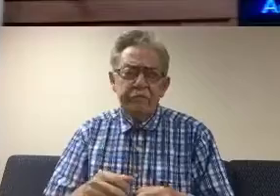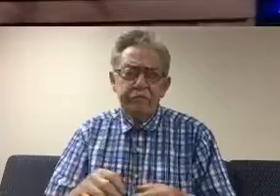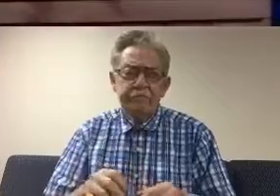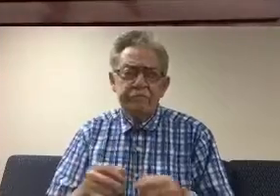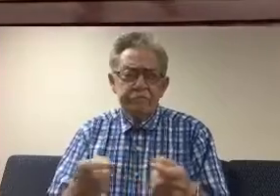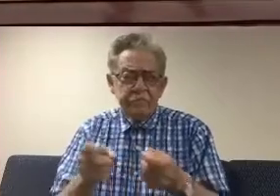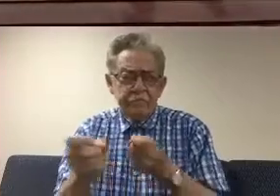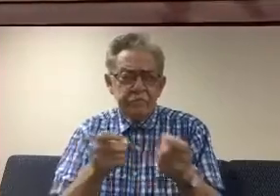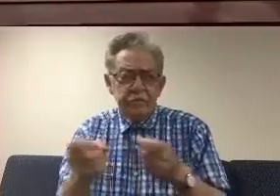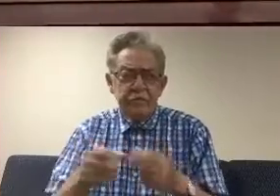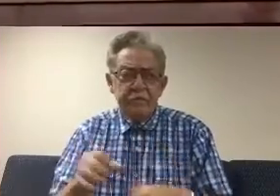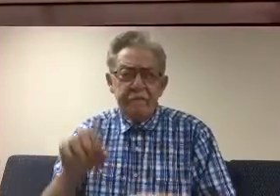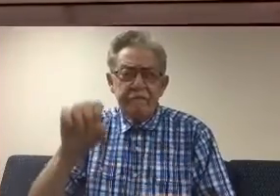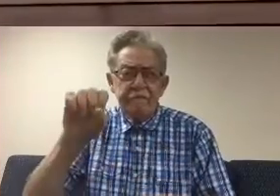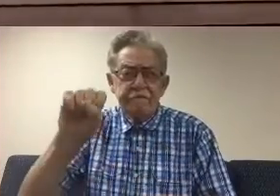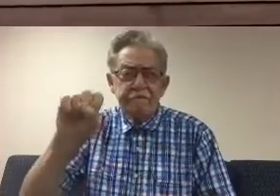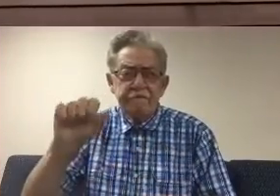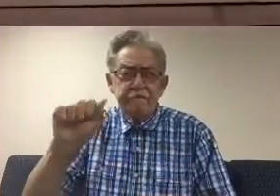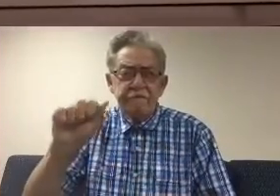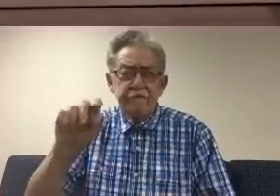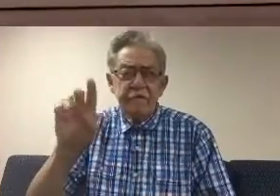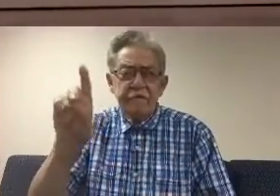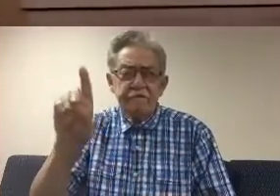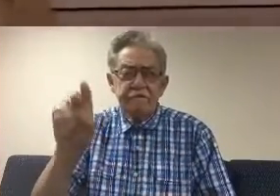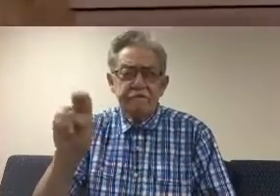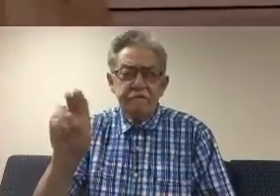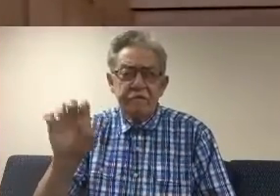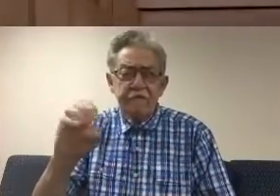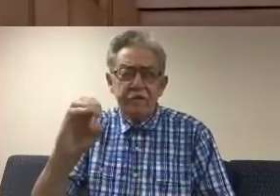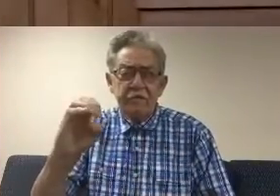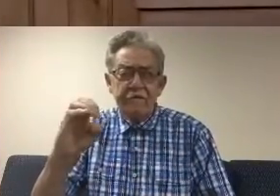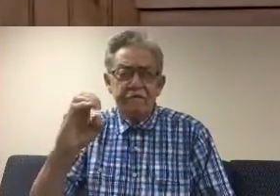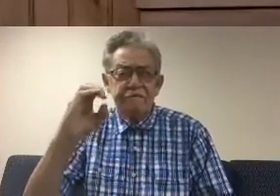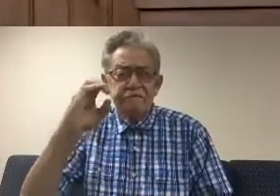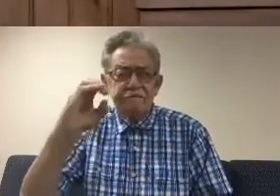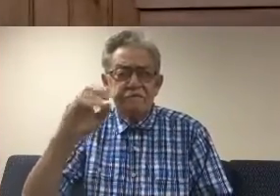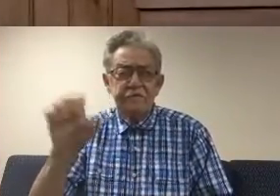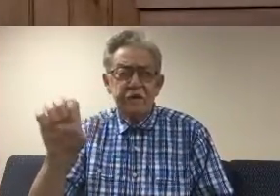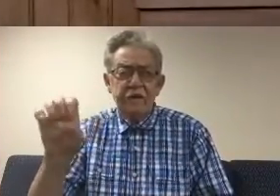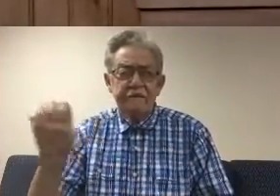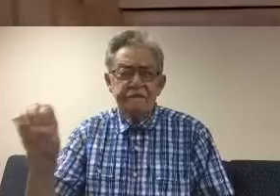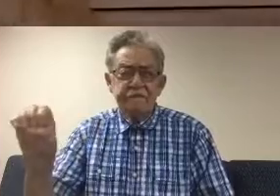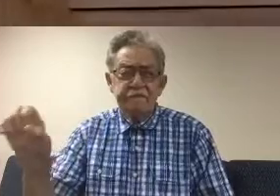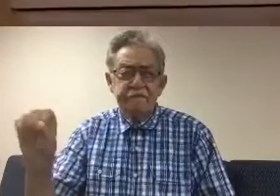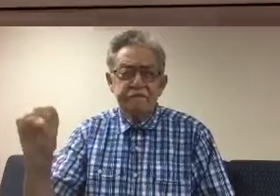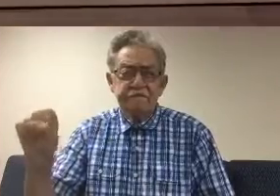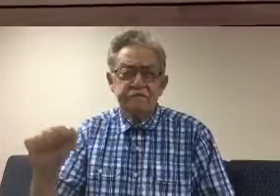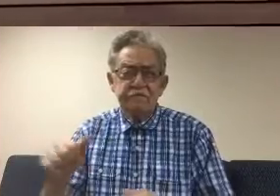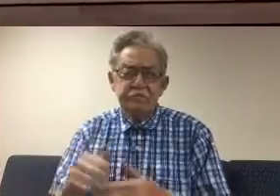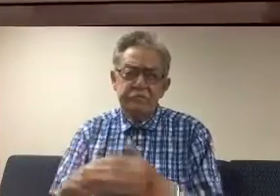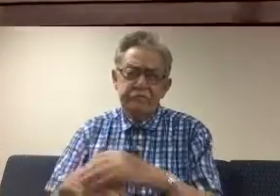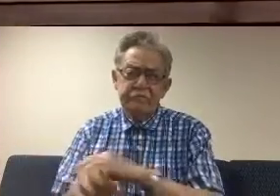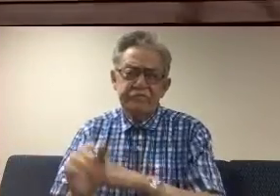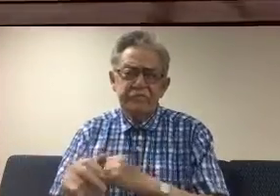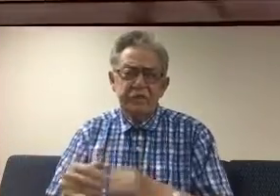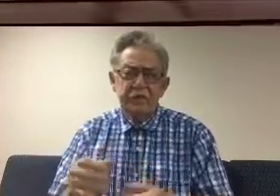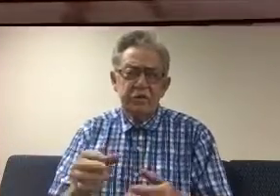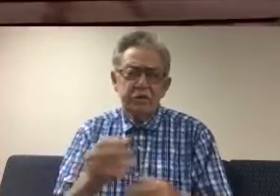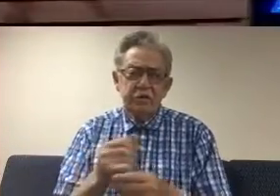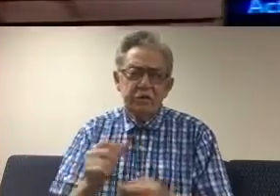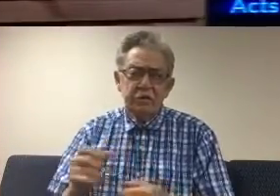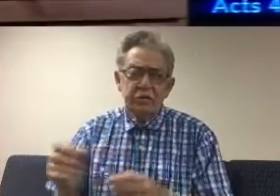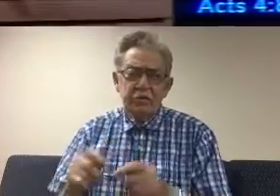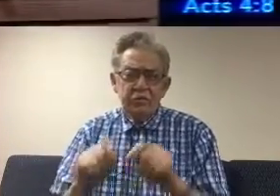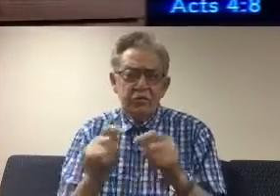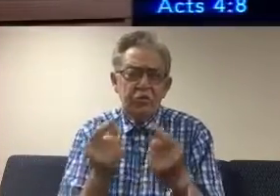Sadducees. And the Sadducees was a sect of Jewish religion that held very tightly to the first five books of the Old Testament, and that